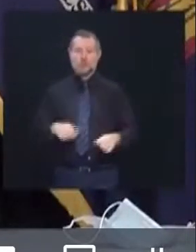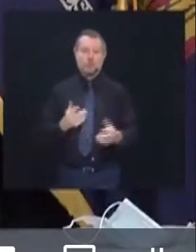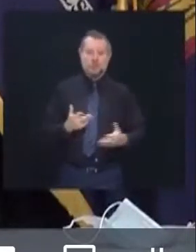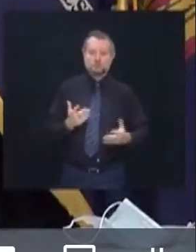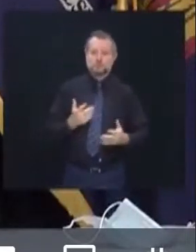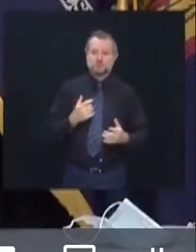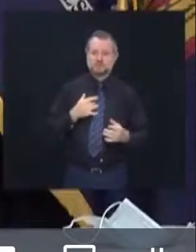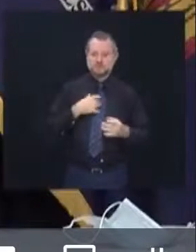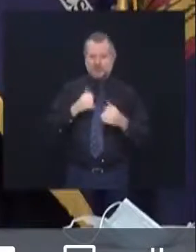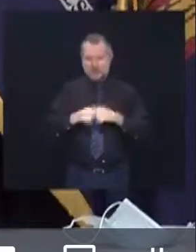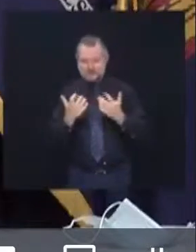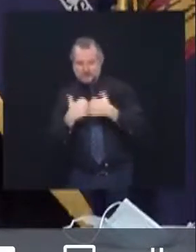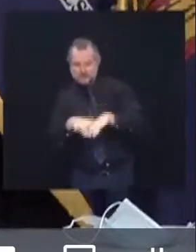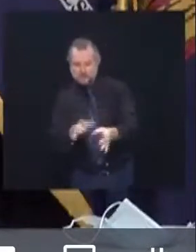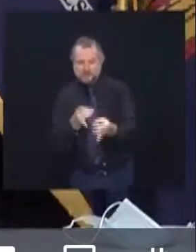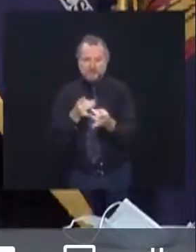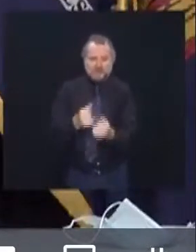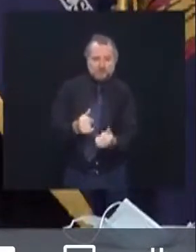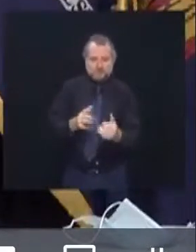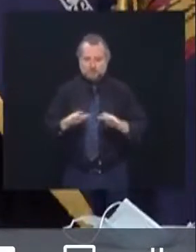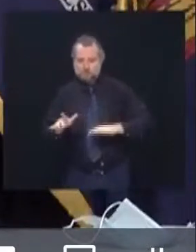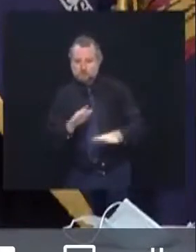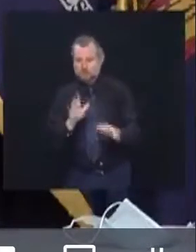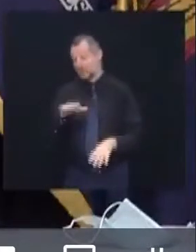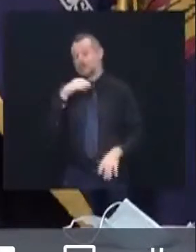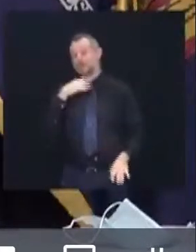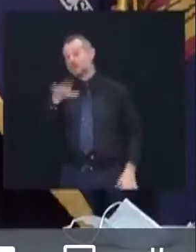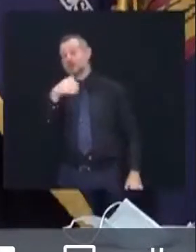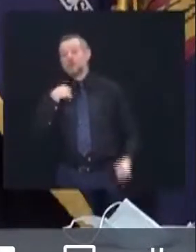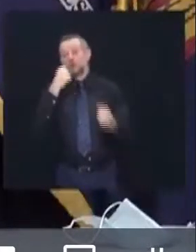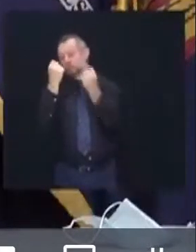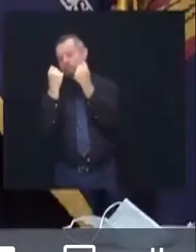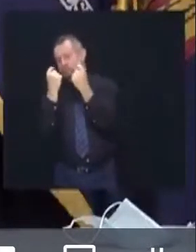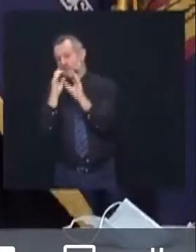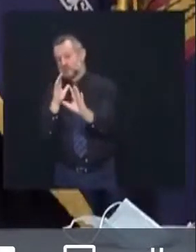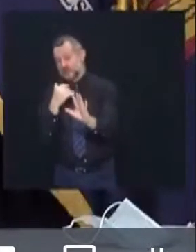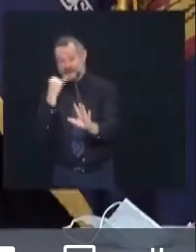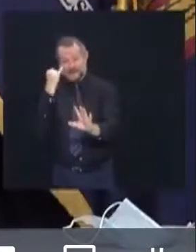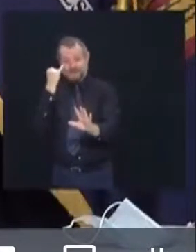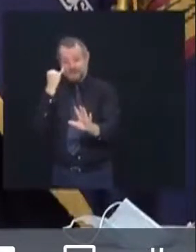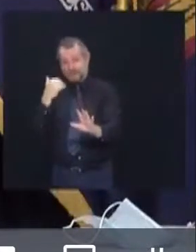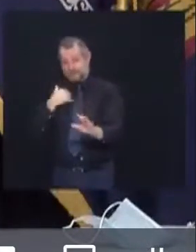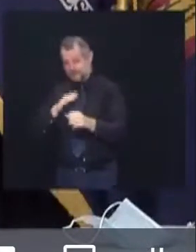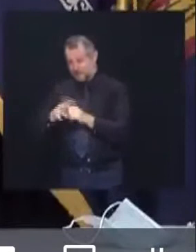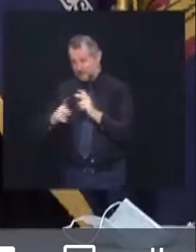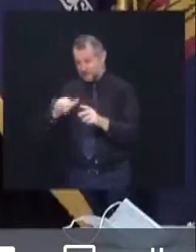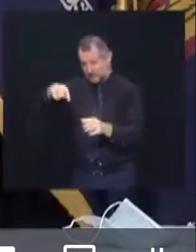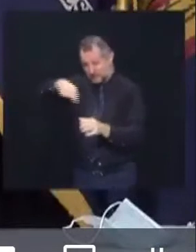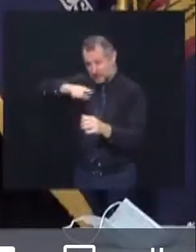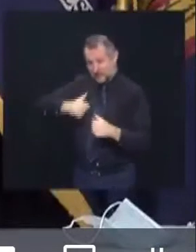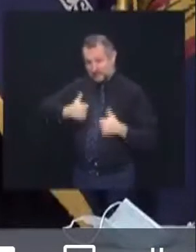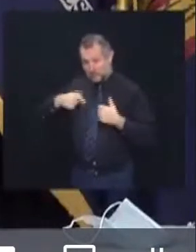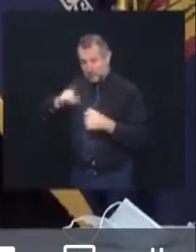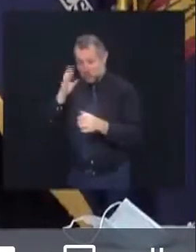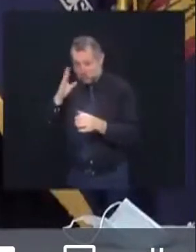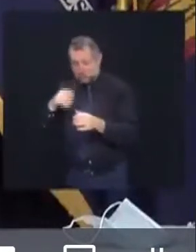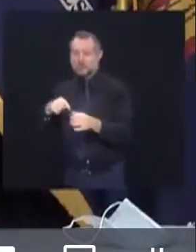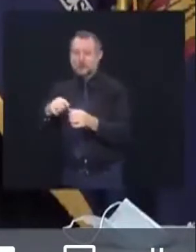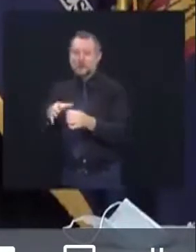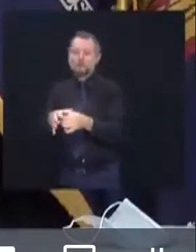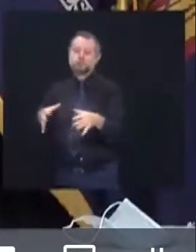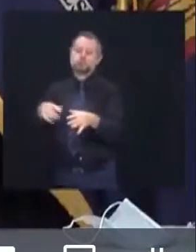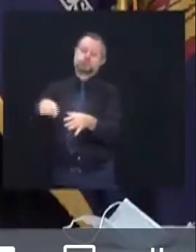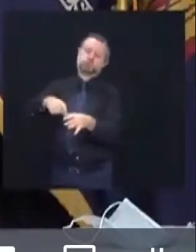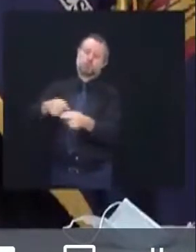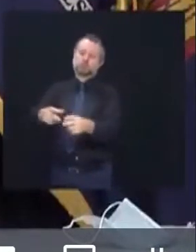efficient, assuming you have that dense a cluster. That would have to be a very,